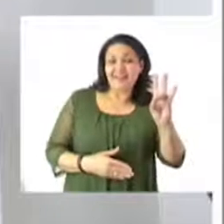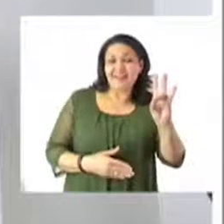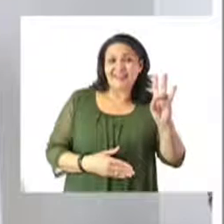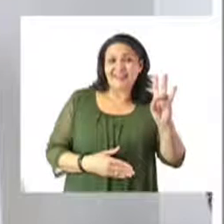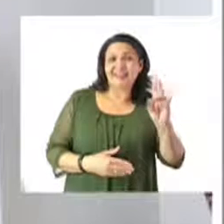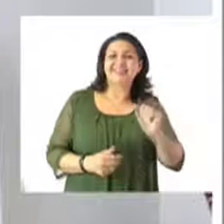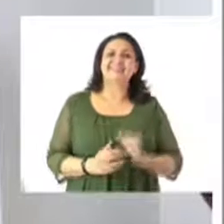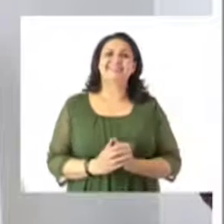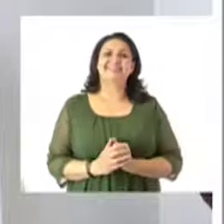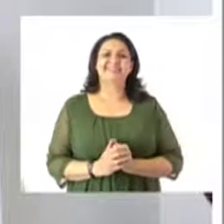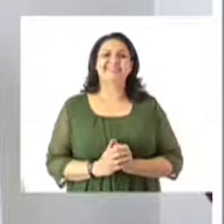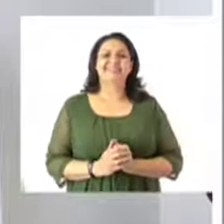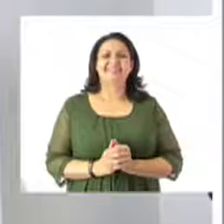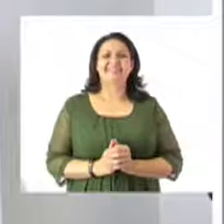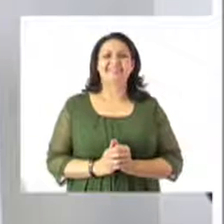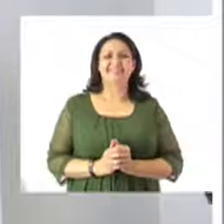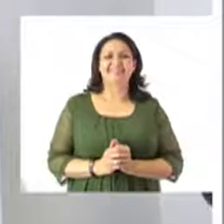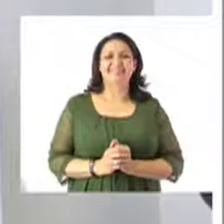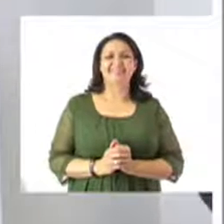7?